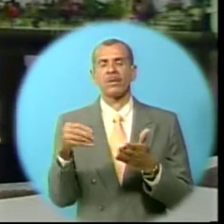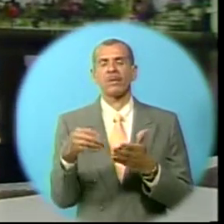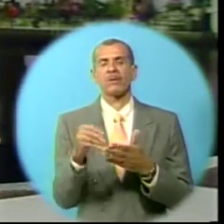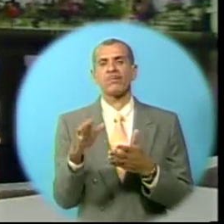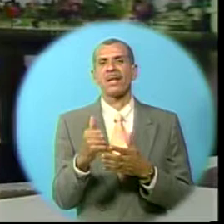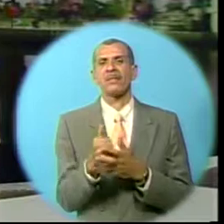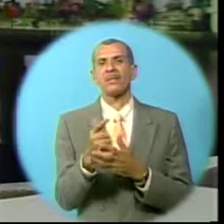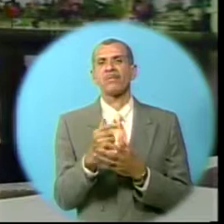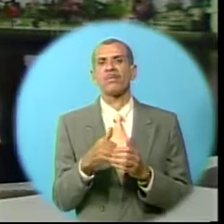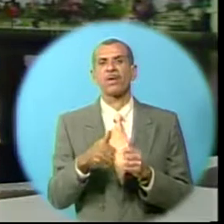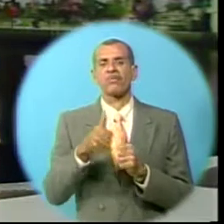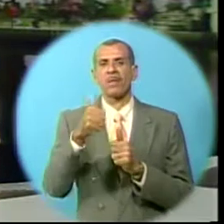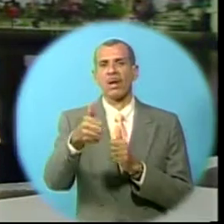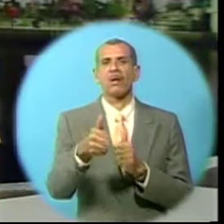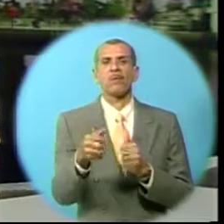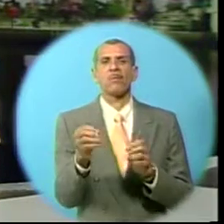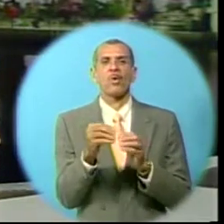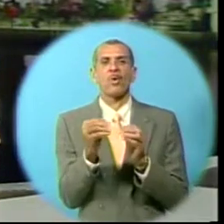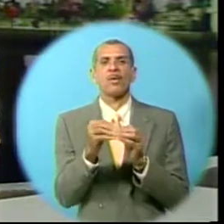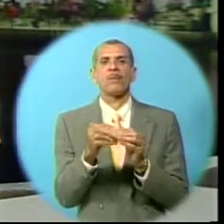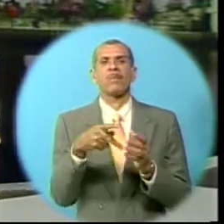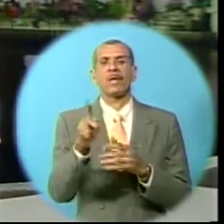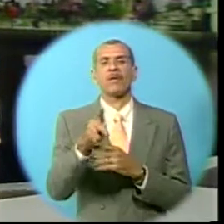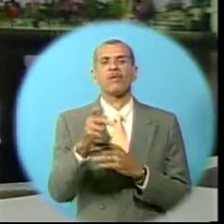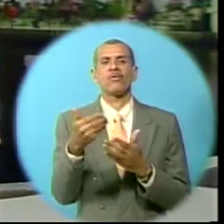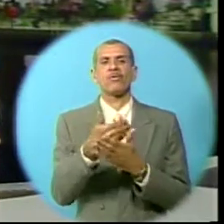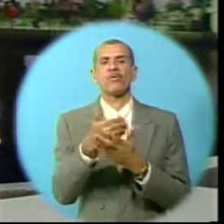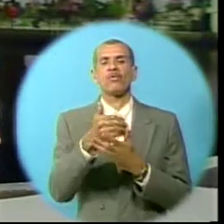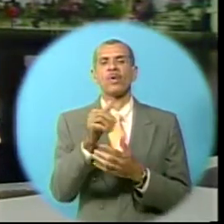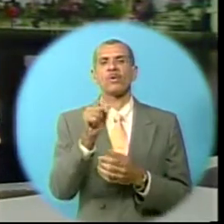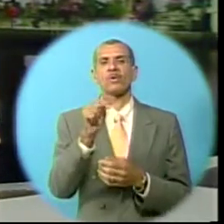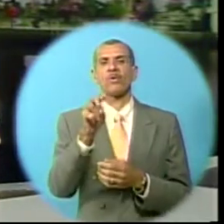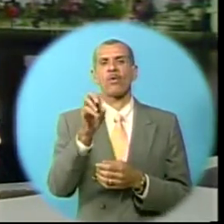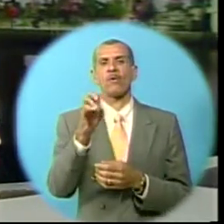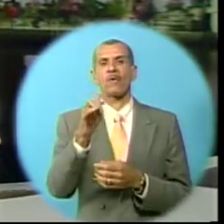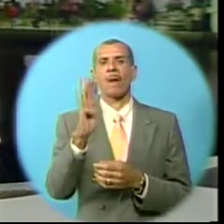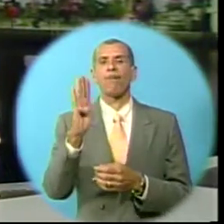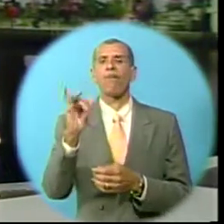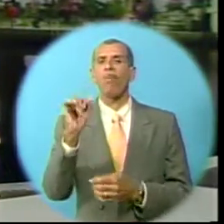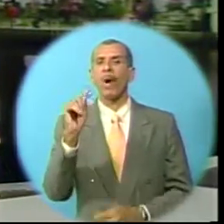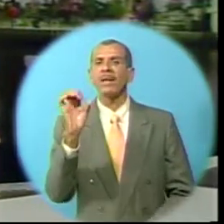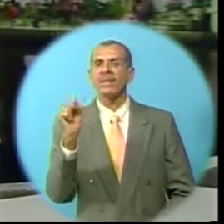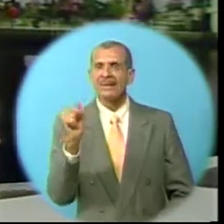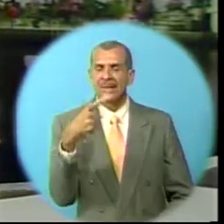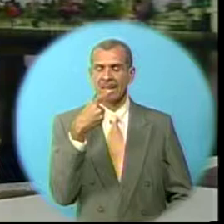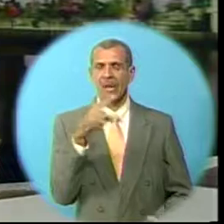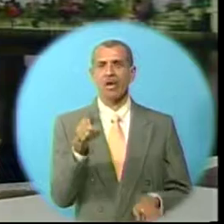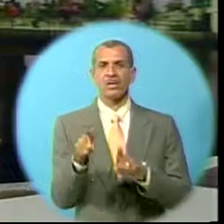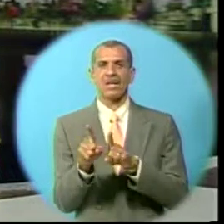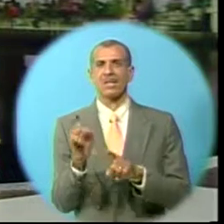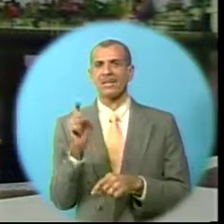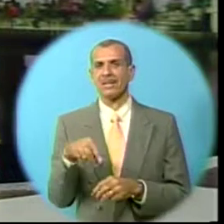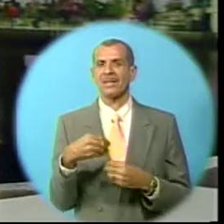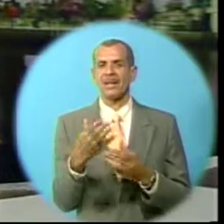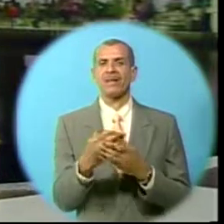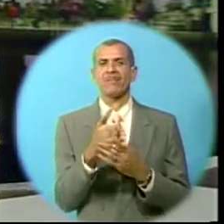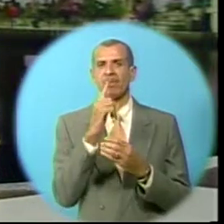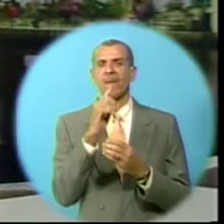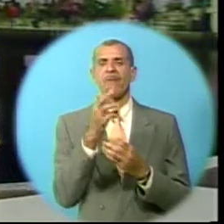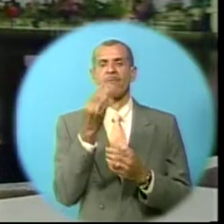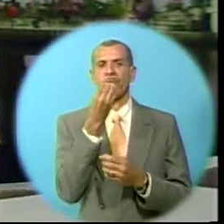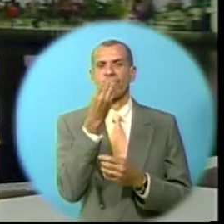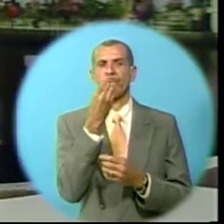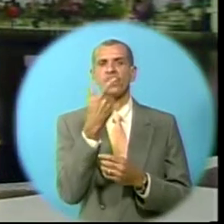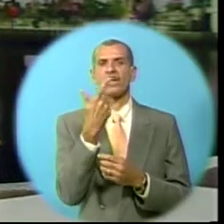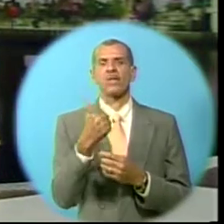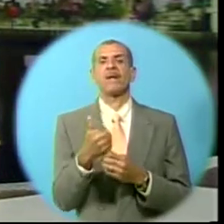beyond acquiring new stove equipment and liquid petroleum gas bottles. He said he had also had to give complimentary meals and